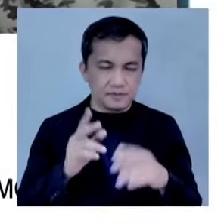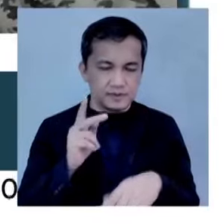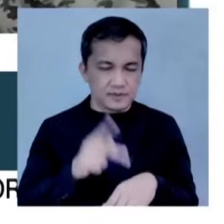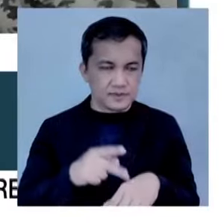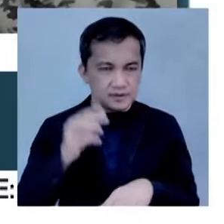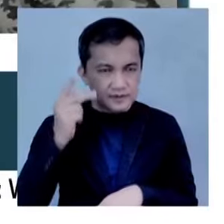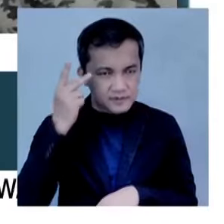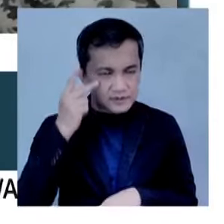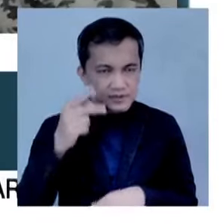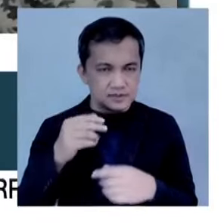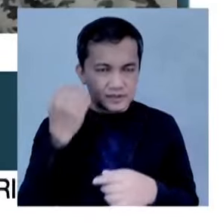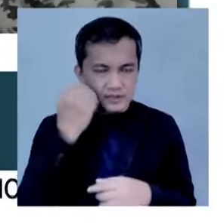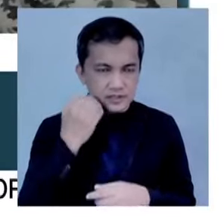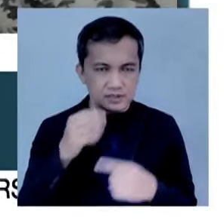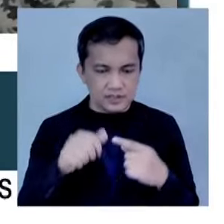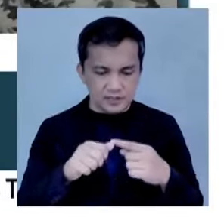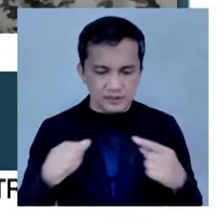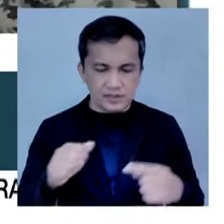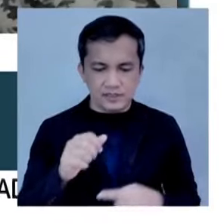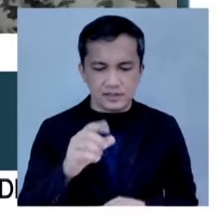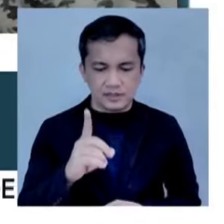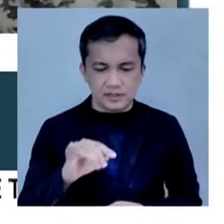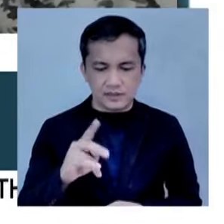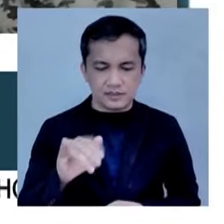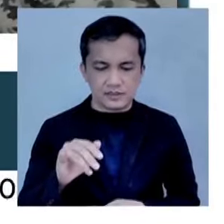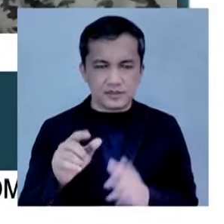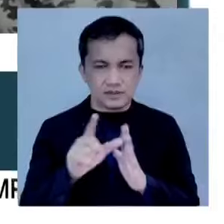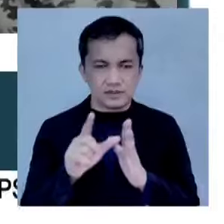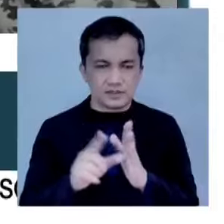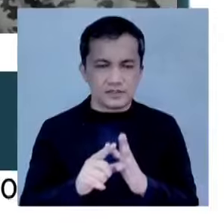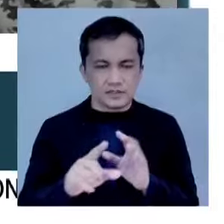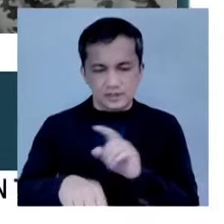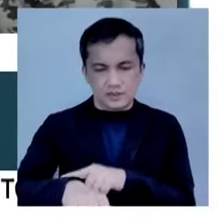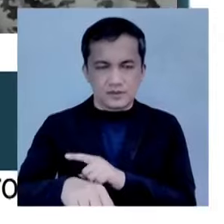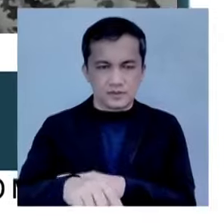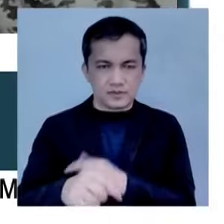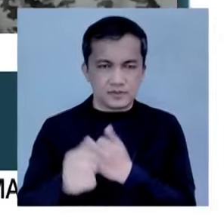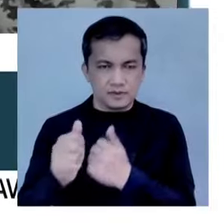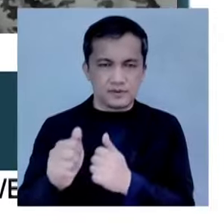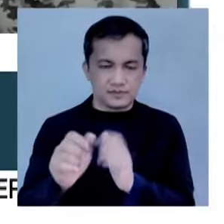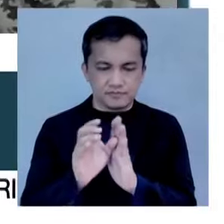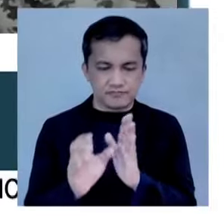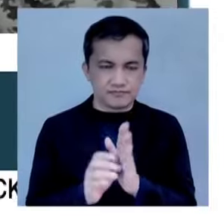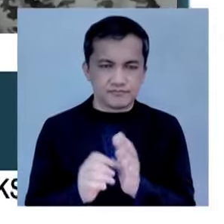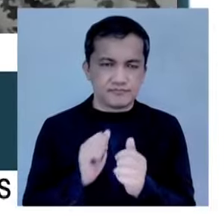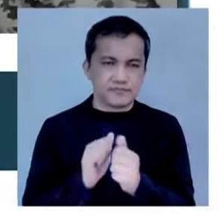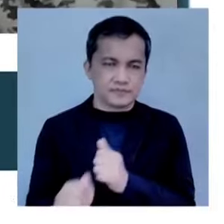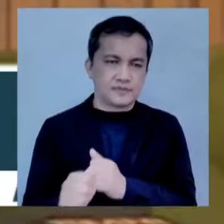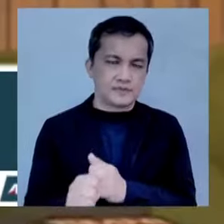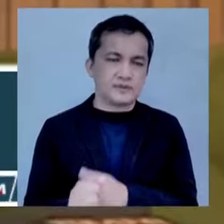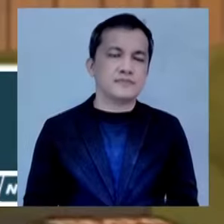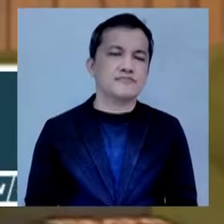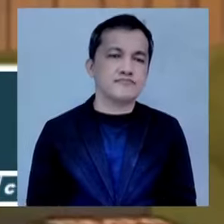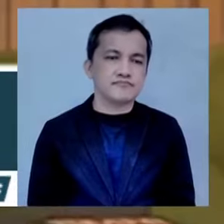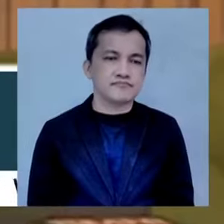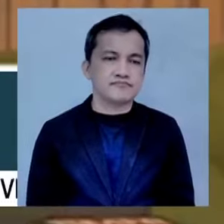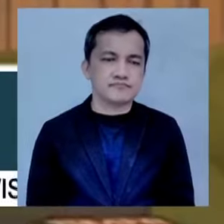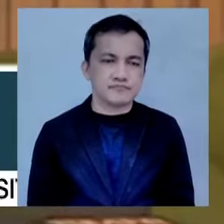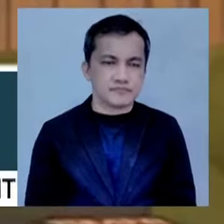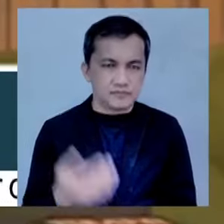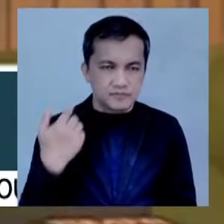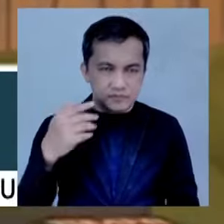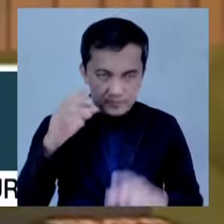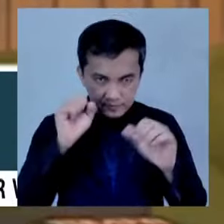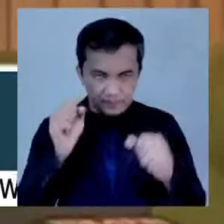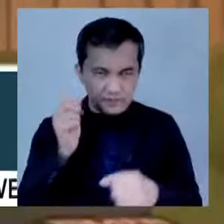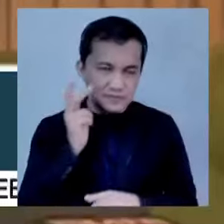an anti-dynasty law. She says it's about time lawmakers follow the Constitution and pass such measure. Former President Rodrigo